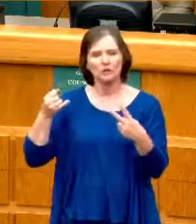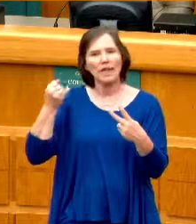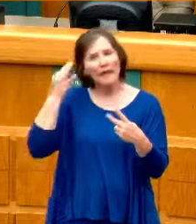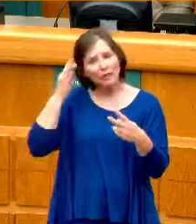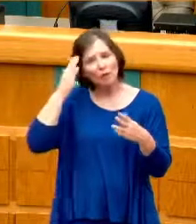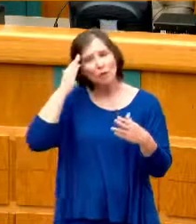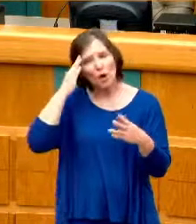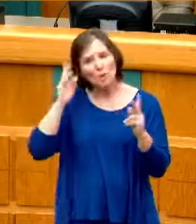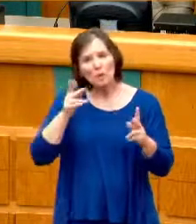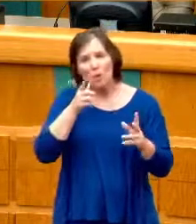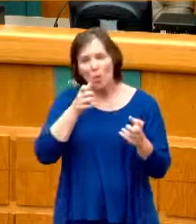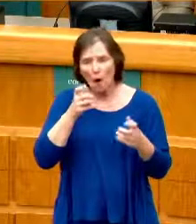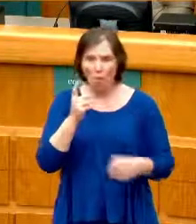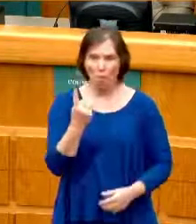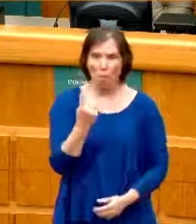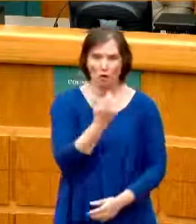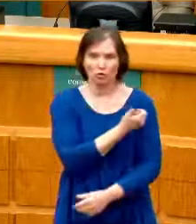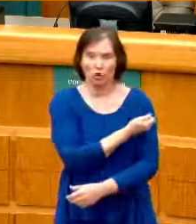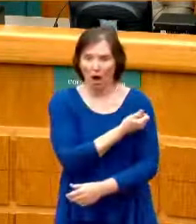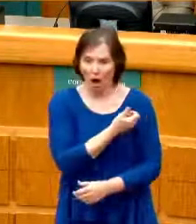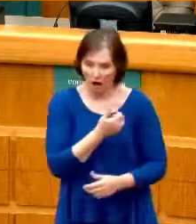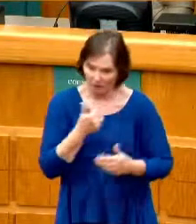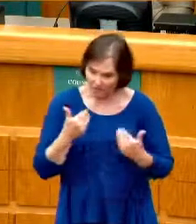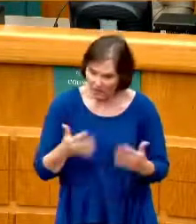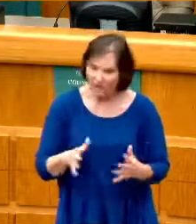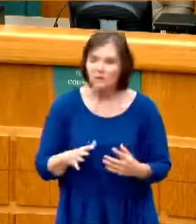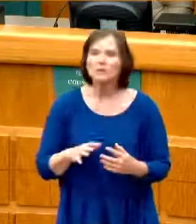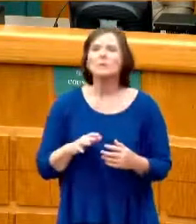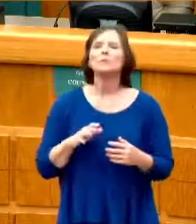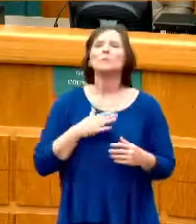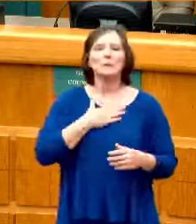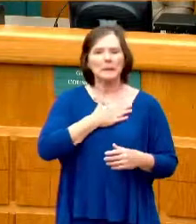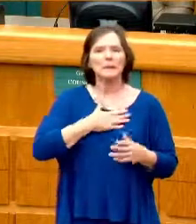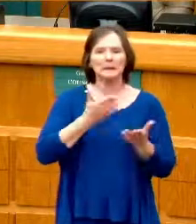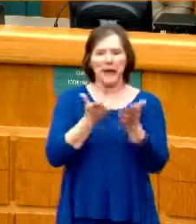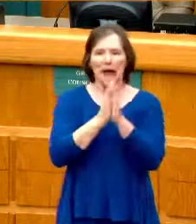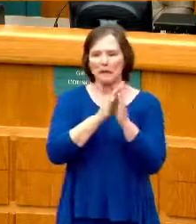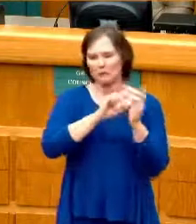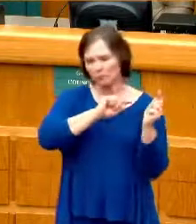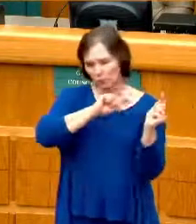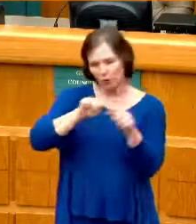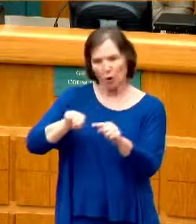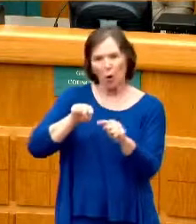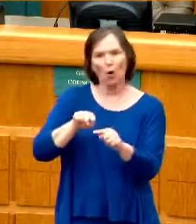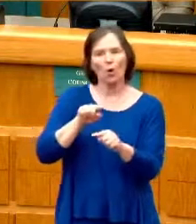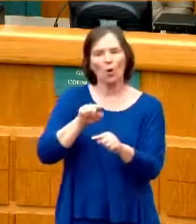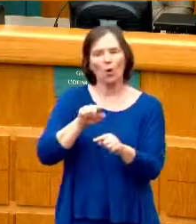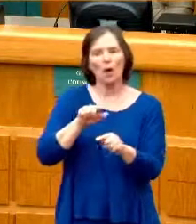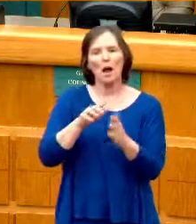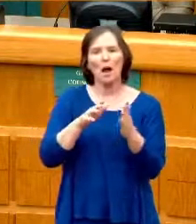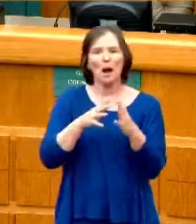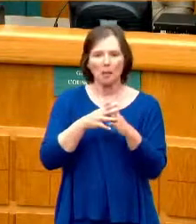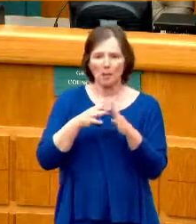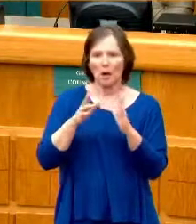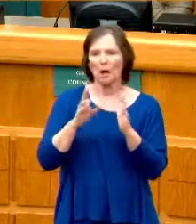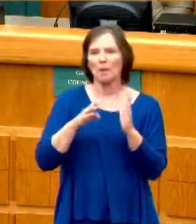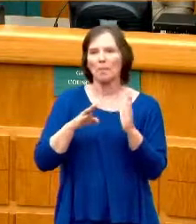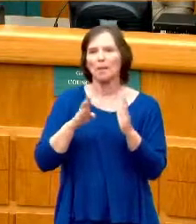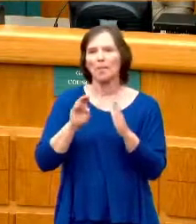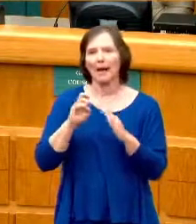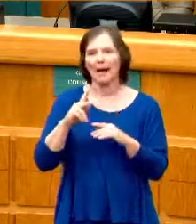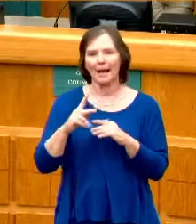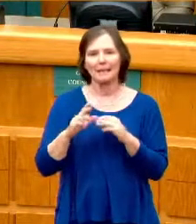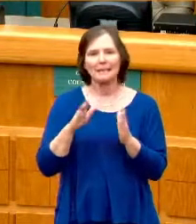it's the J&J vaccine, send them over to the American Bank Center on Saturday, and we'll vaccinate them for J&J as long as we have